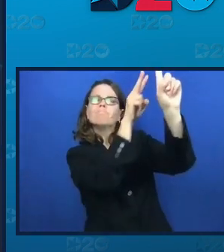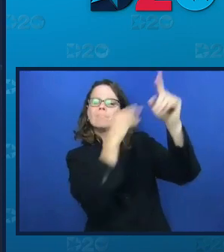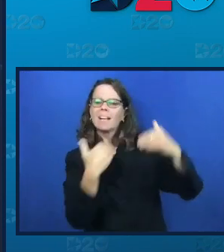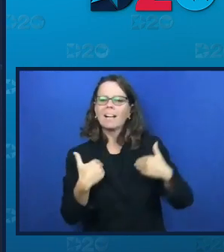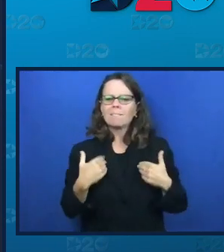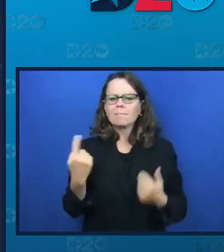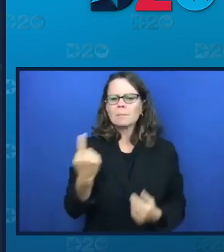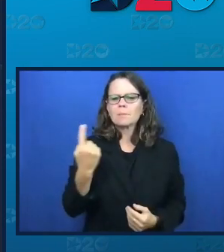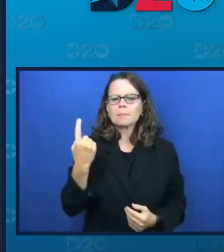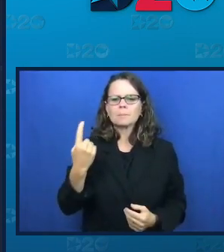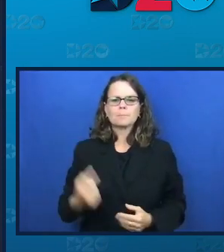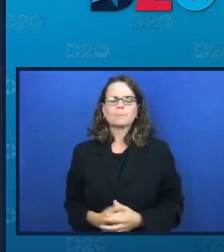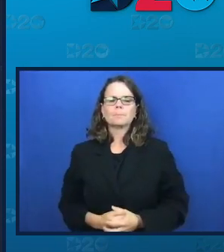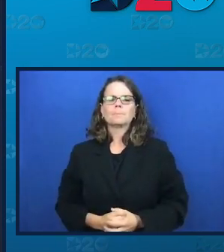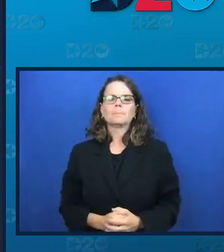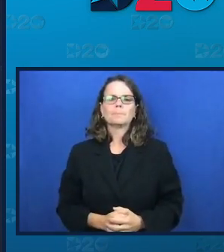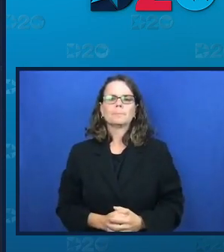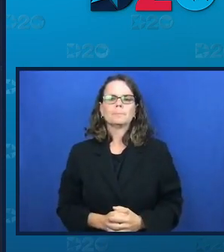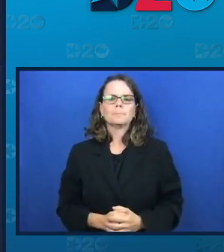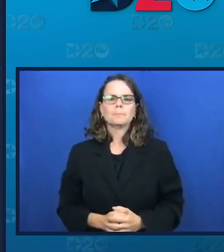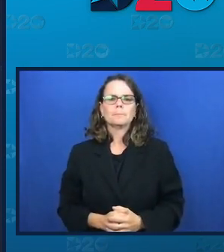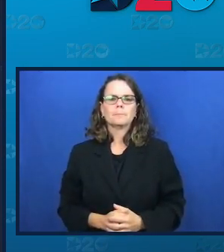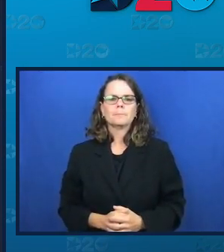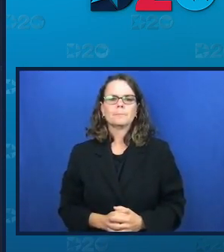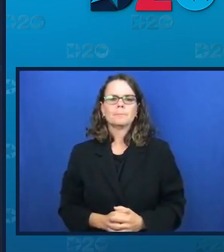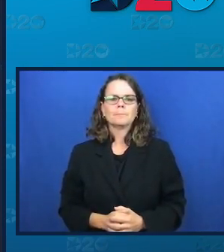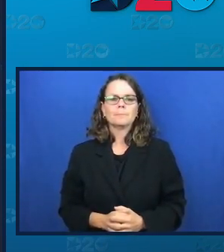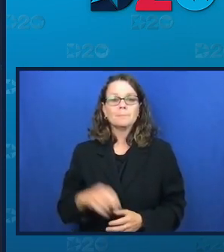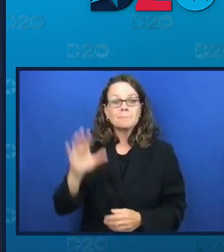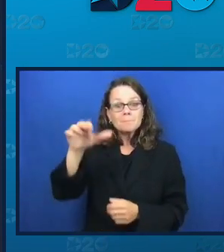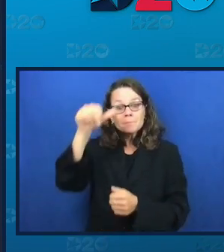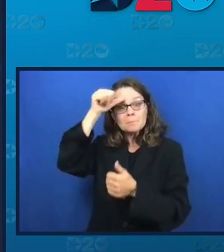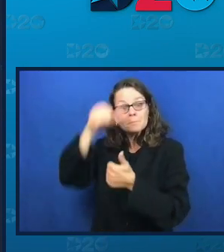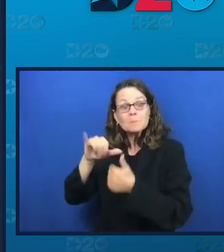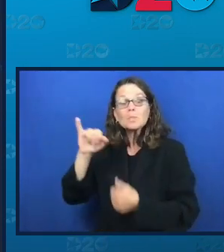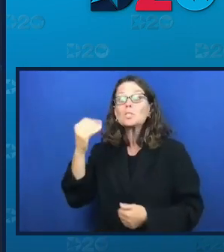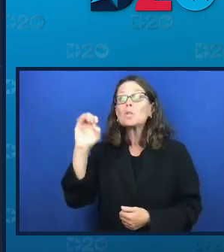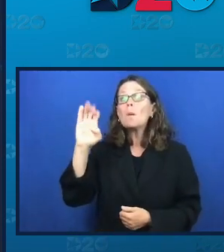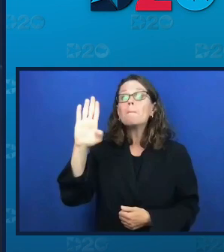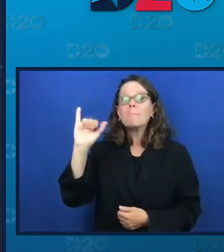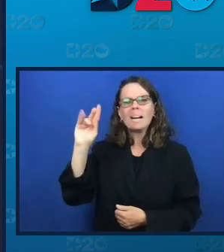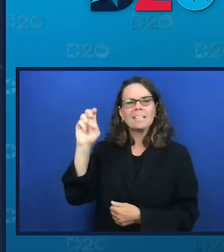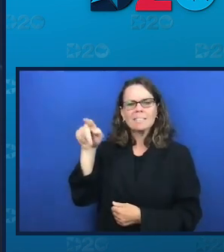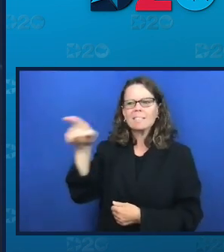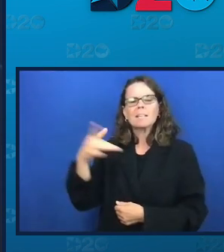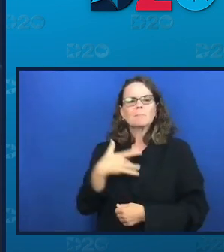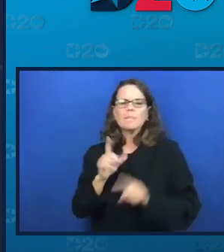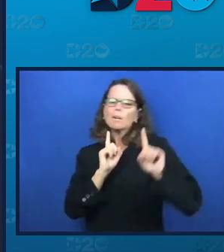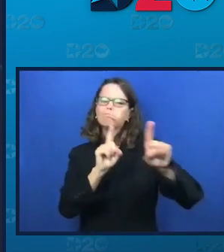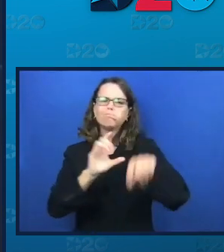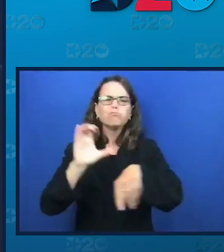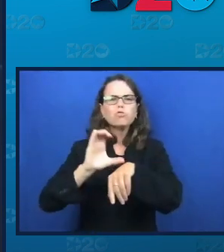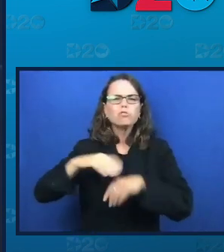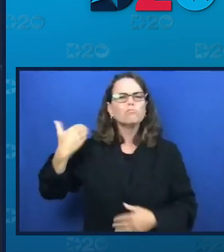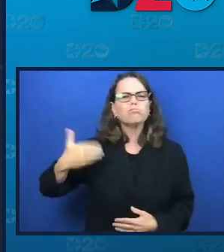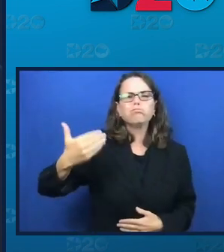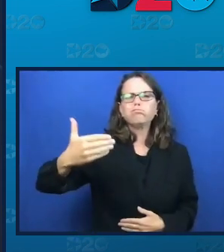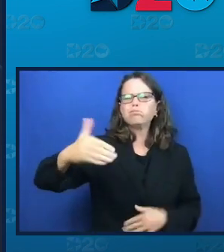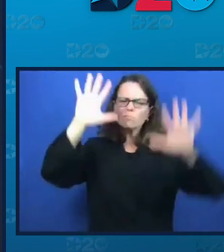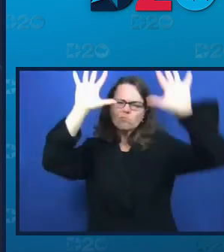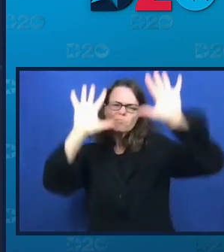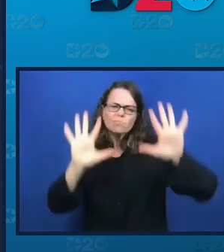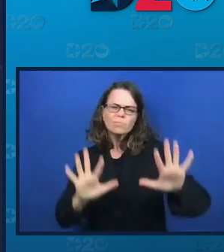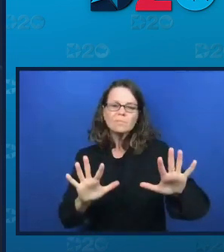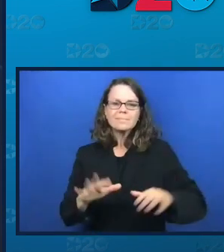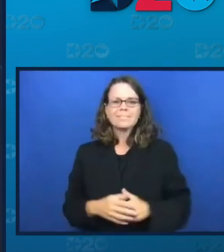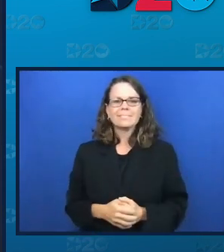Just remember, Joe Biden goes to church so regularly that he doesn't even need tear gas and a bunch of federalized troops to help